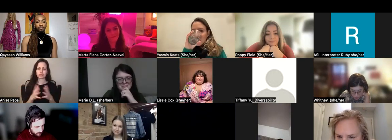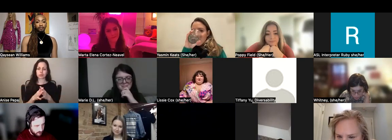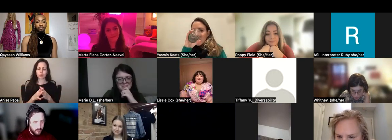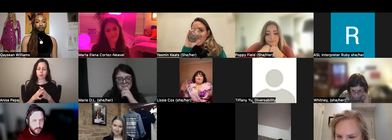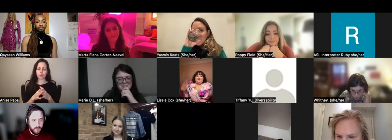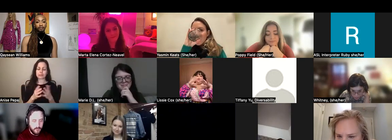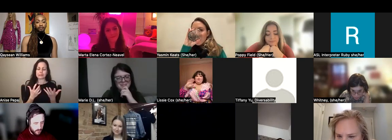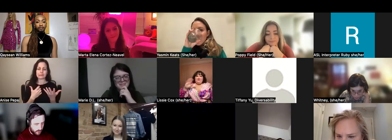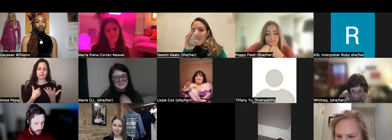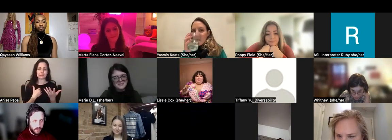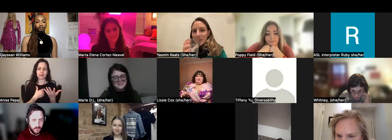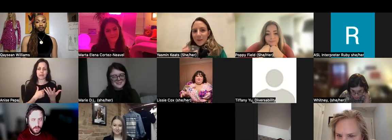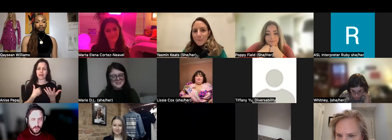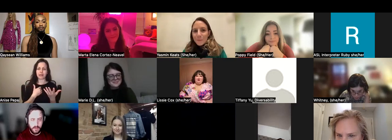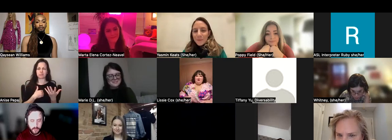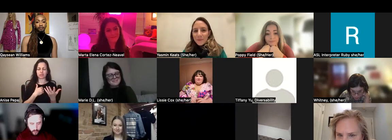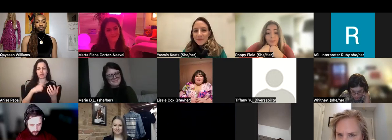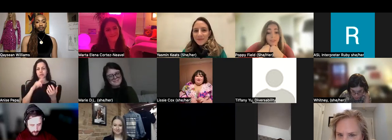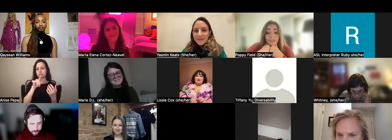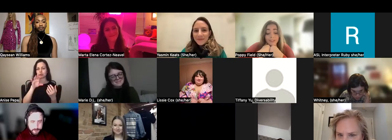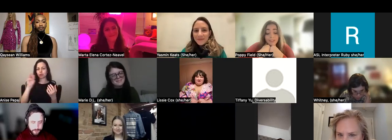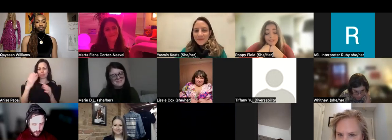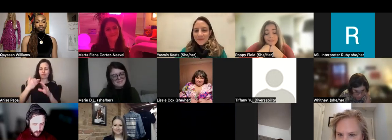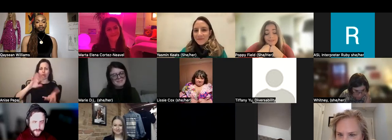I'm sorry, the Zoom messing up really messed me up, but